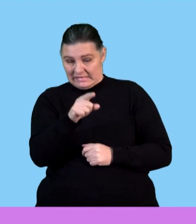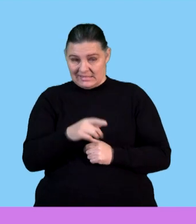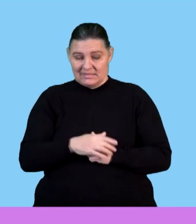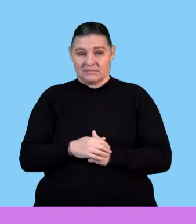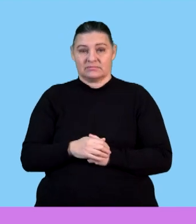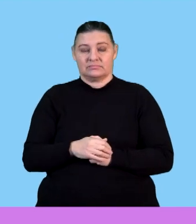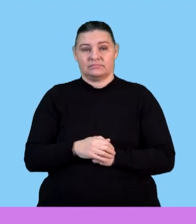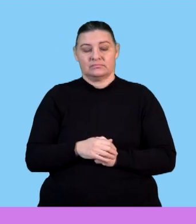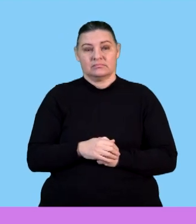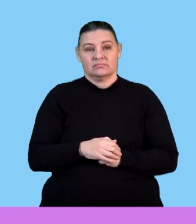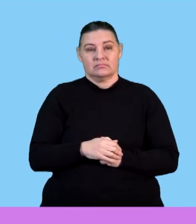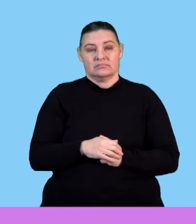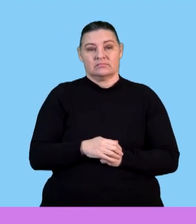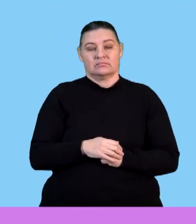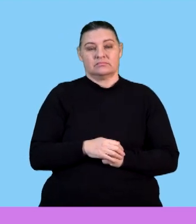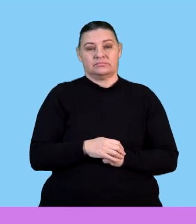cents.